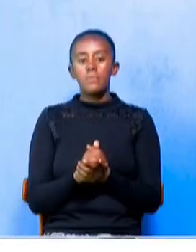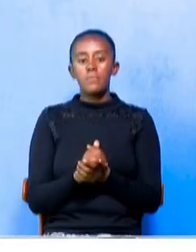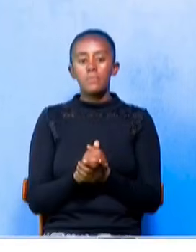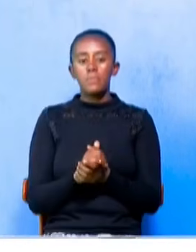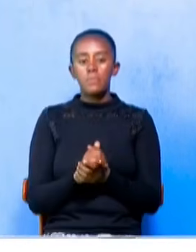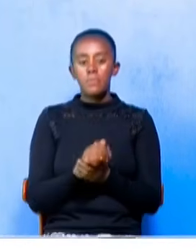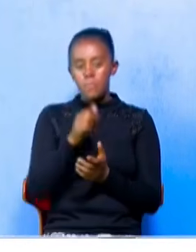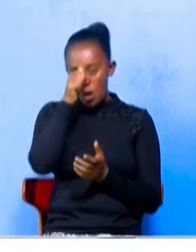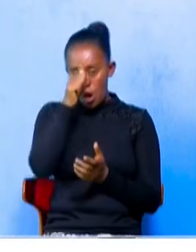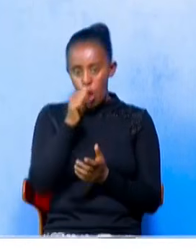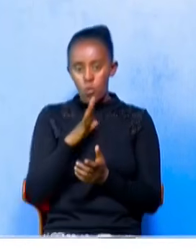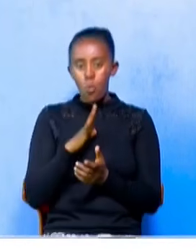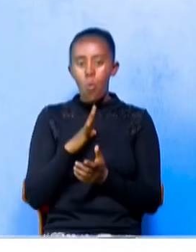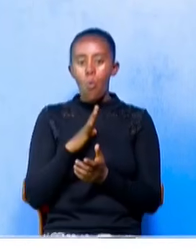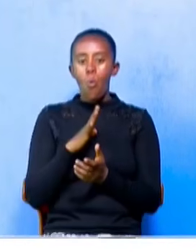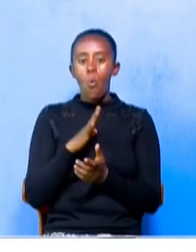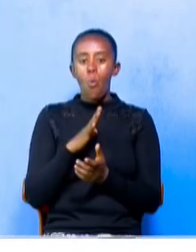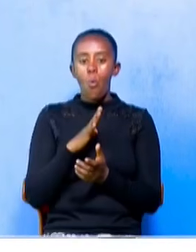Atul